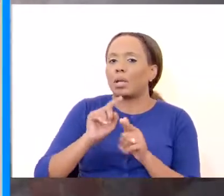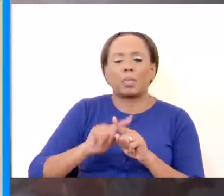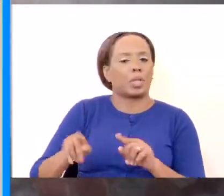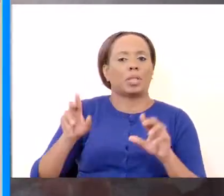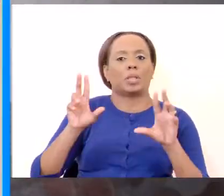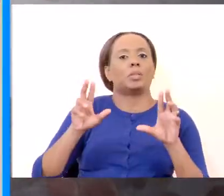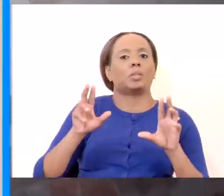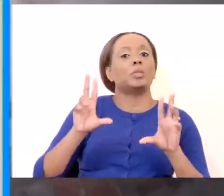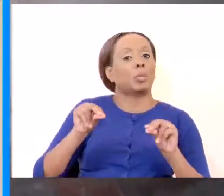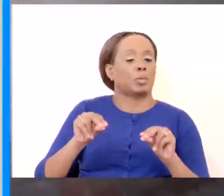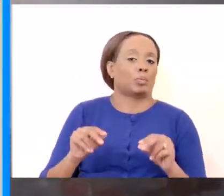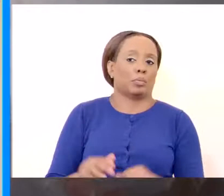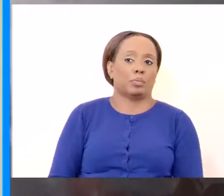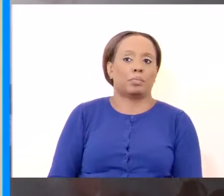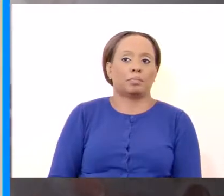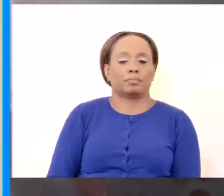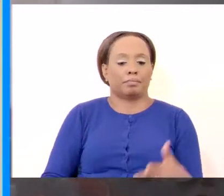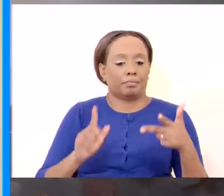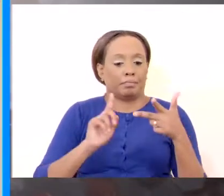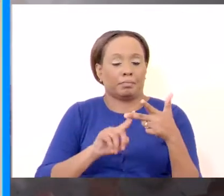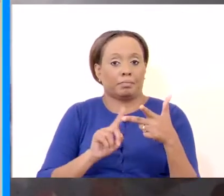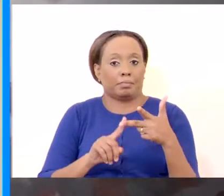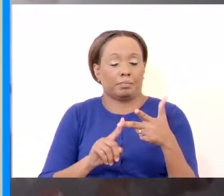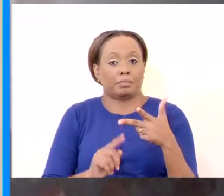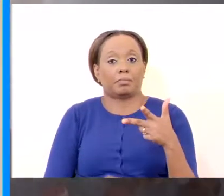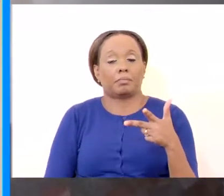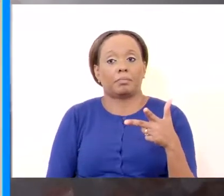And Dr. Bess?